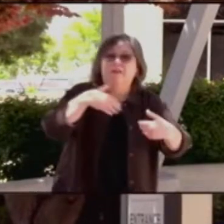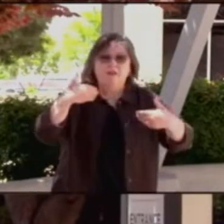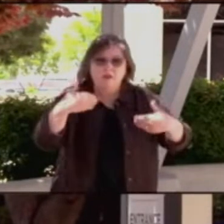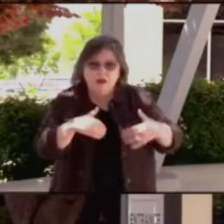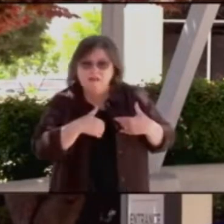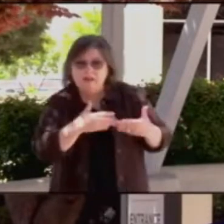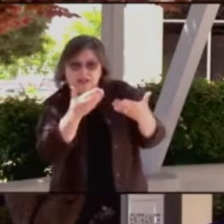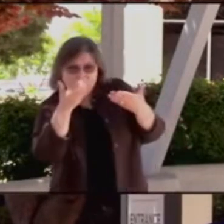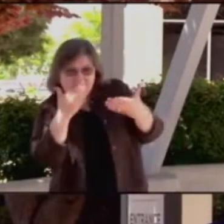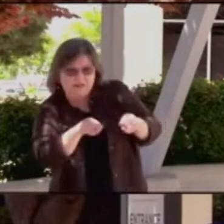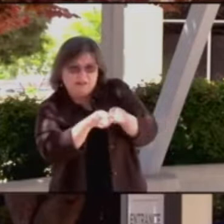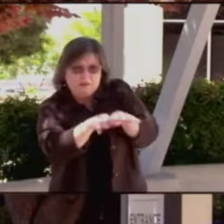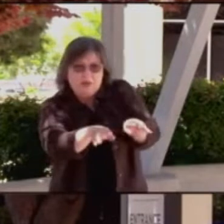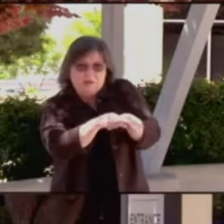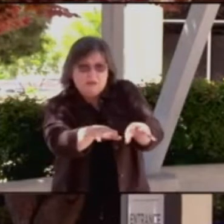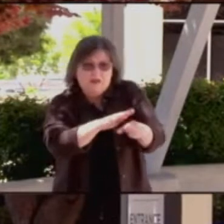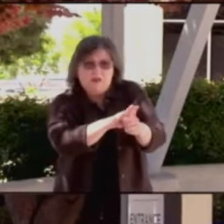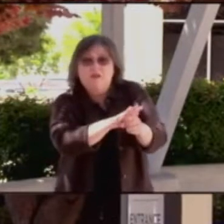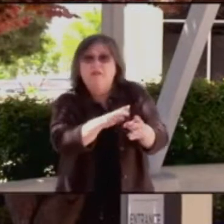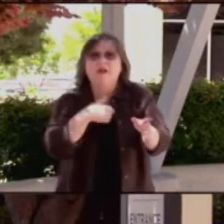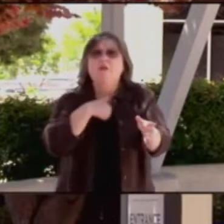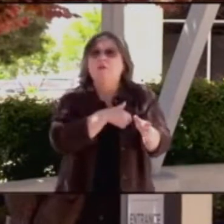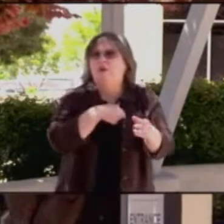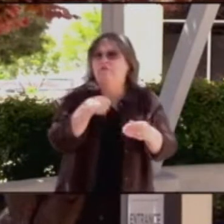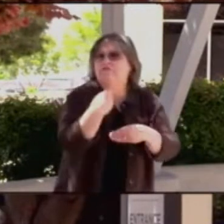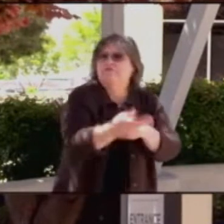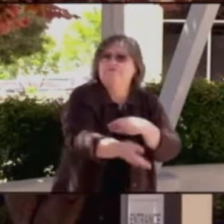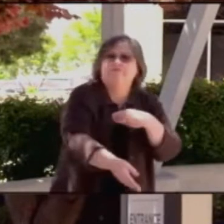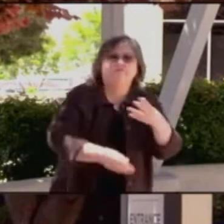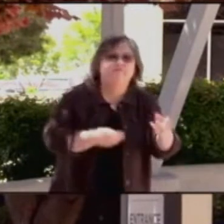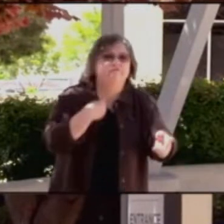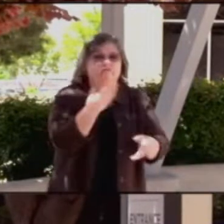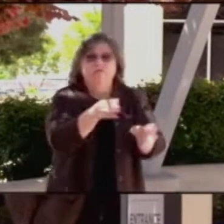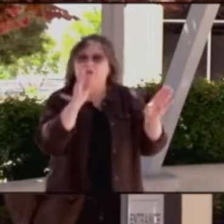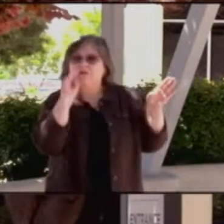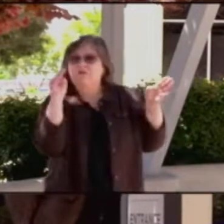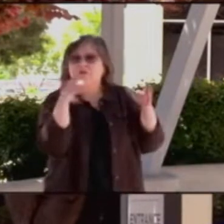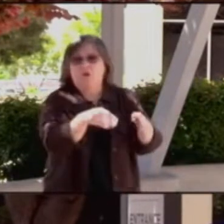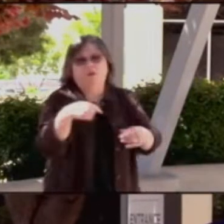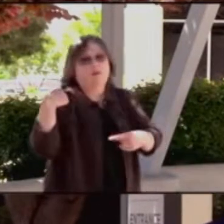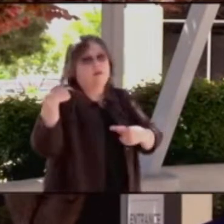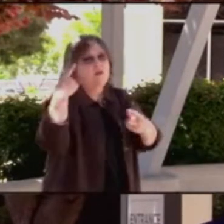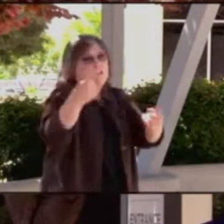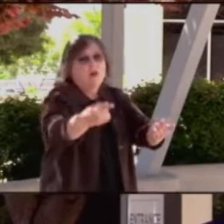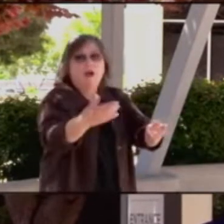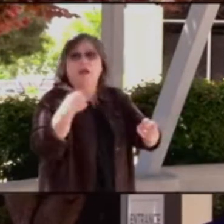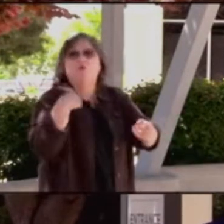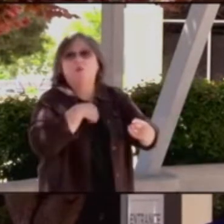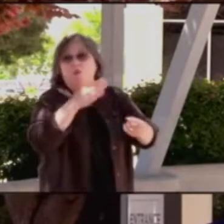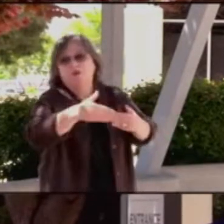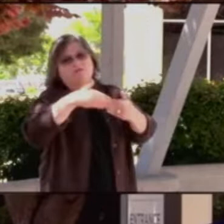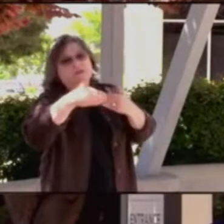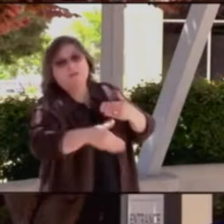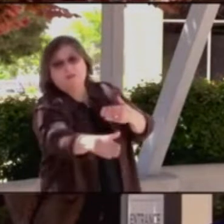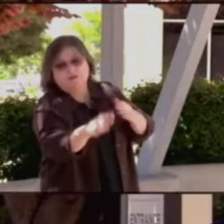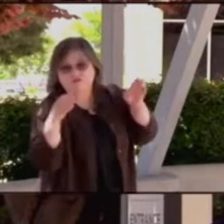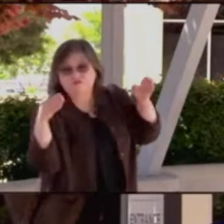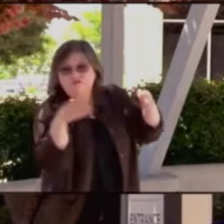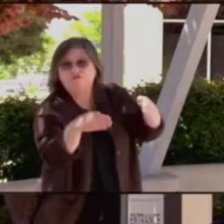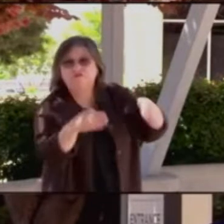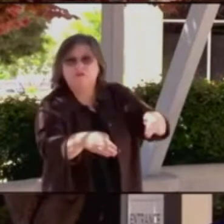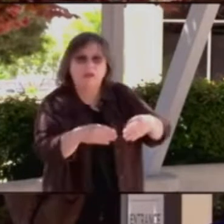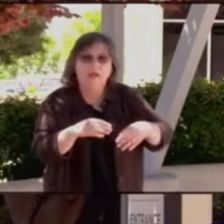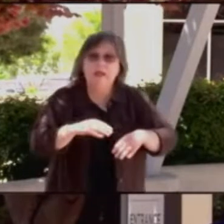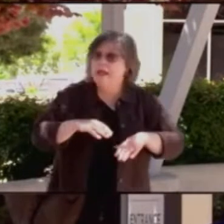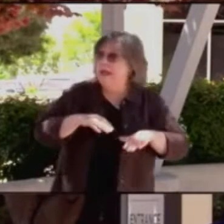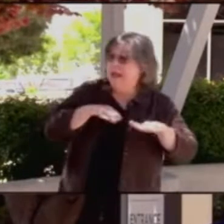our focus. We've created lots of access in these communities, lots of access to vaccination, and will